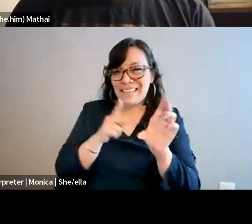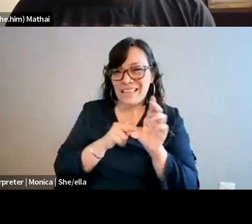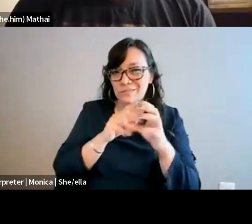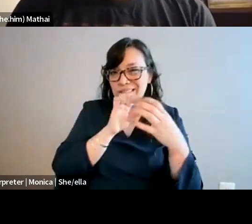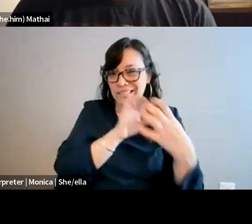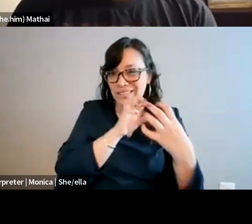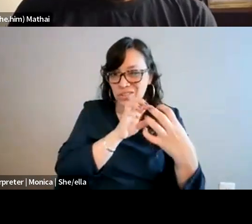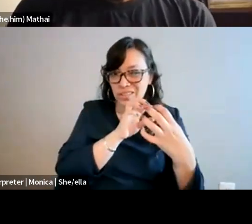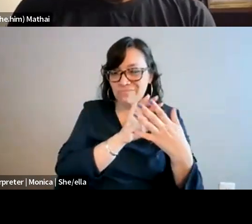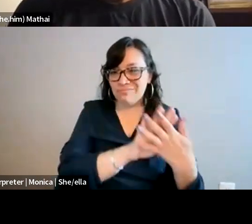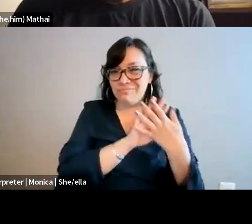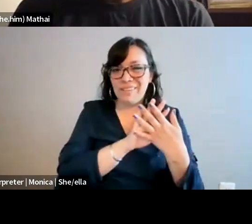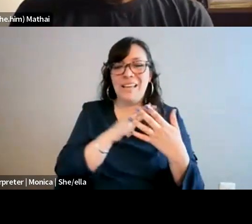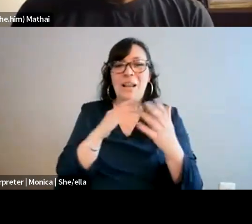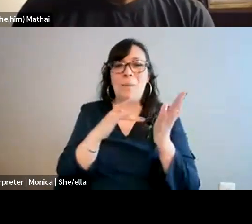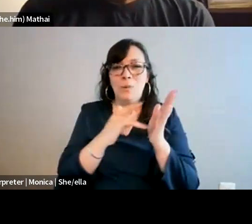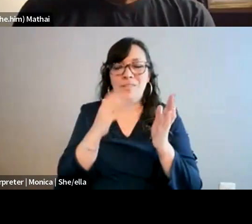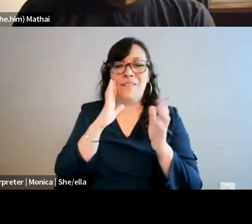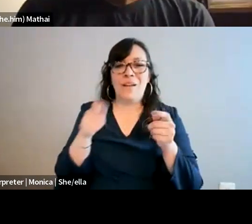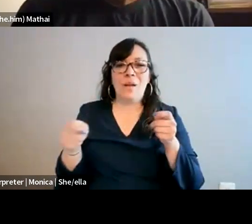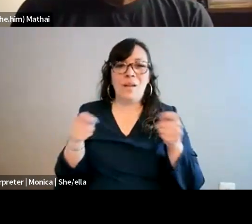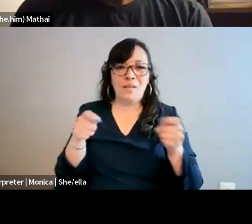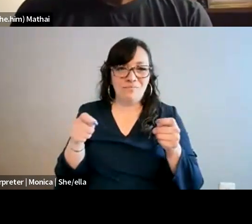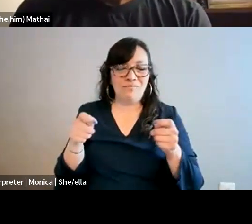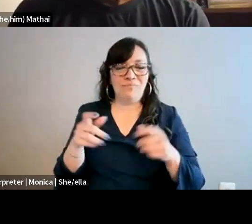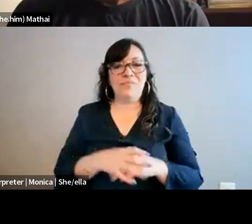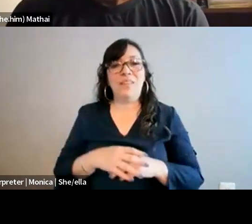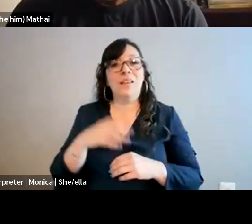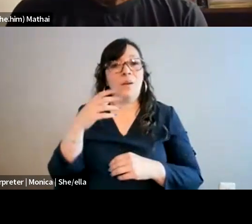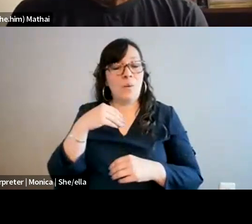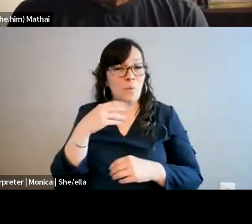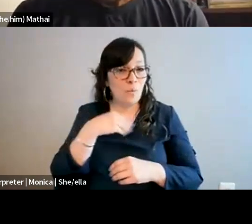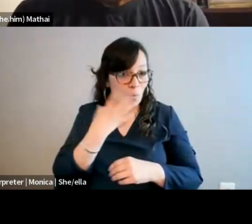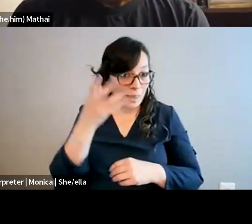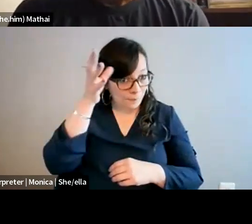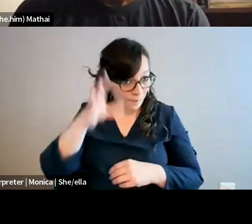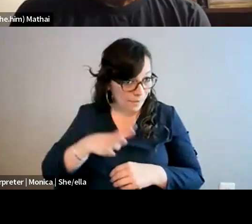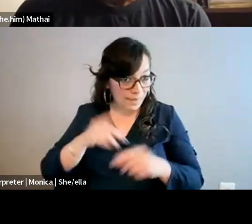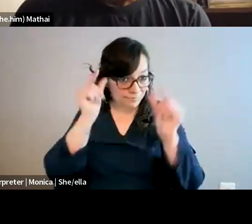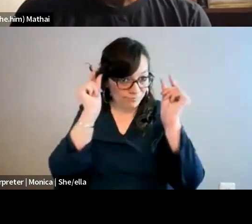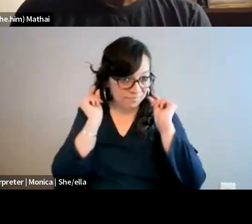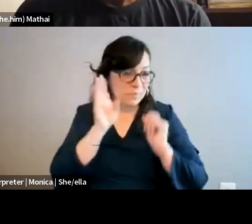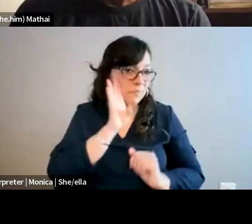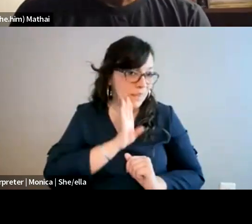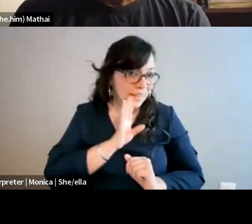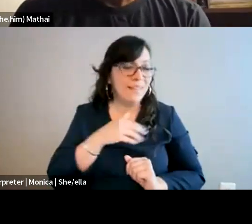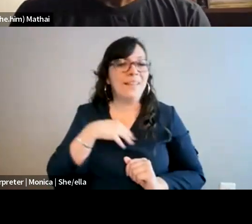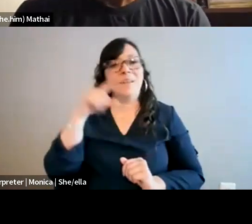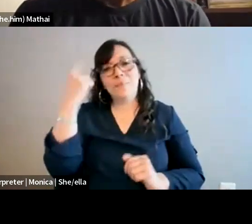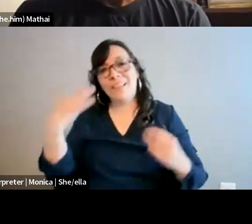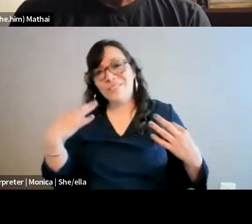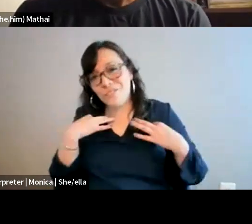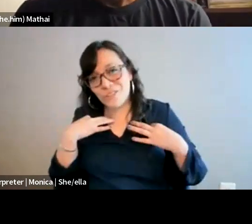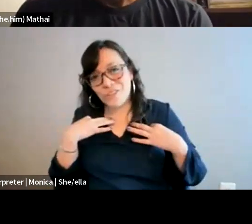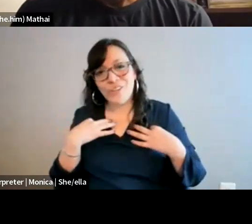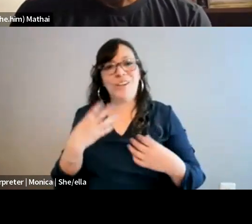Abusive Guardianships. I'm a white man with short brown hair and a black shirt, and I'm sitting in my